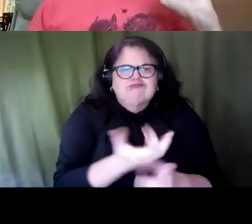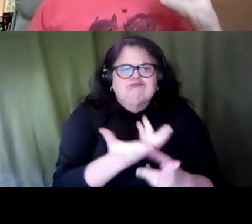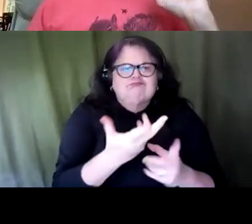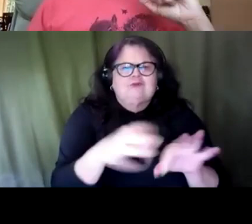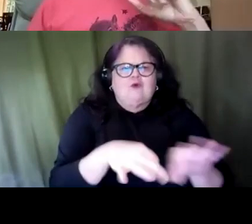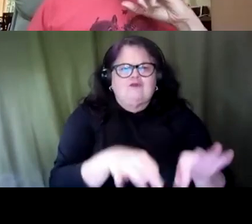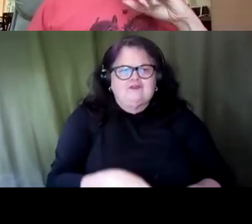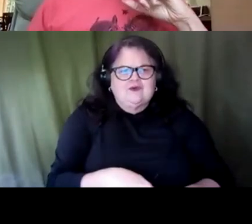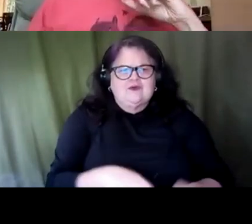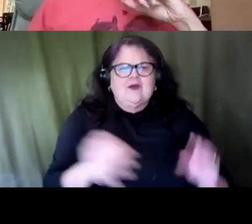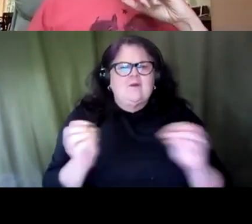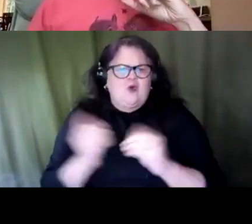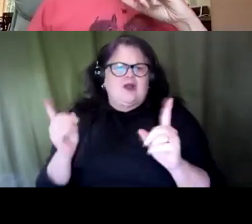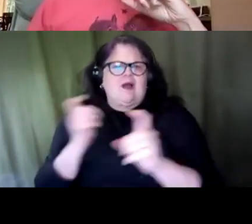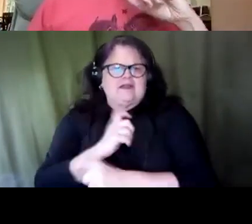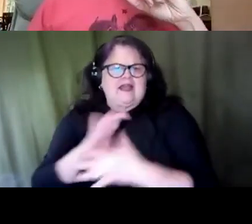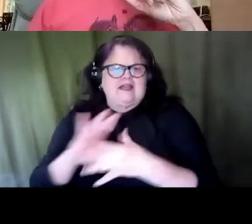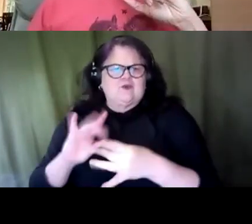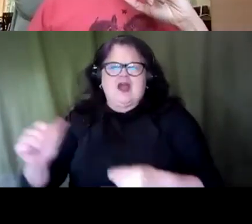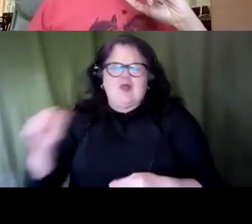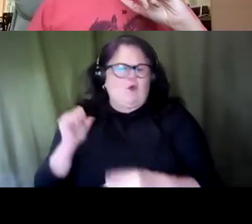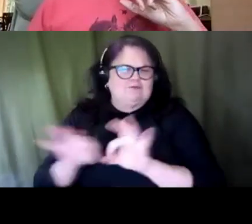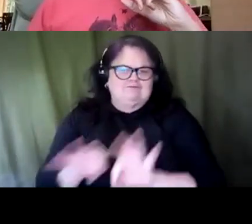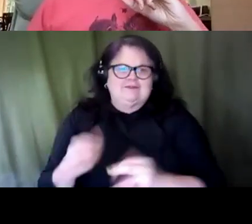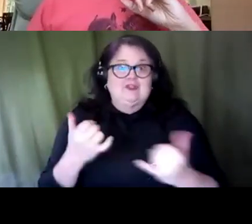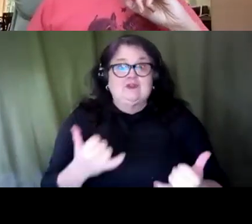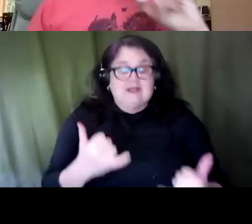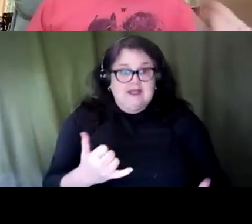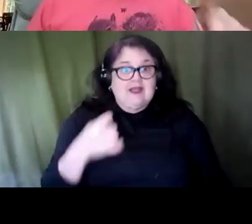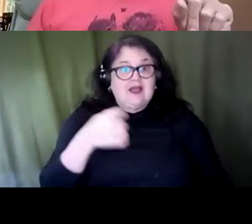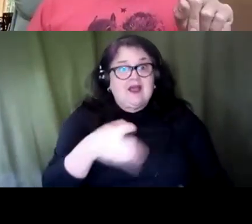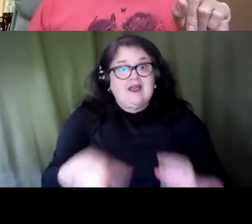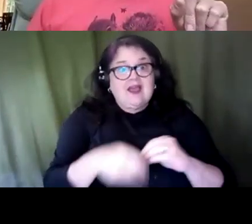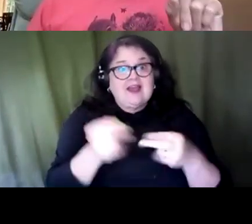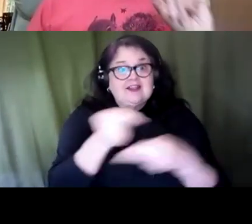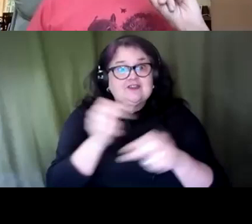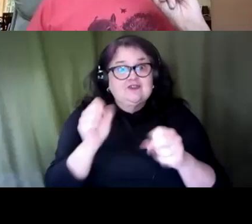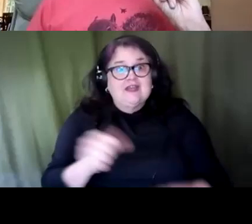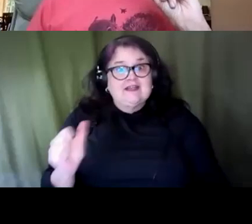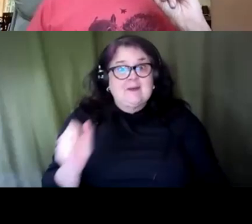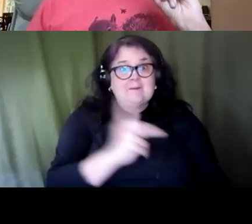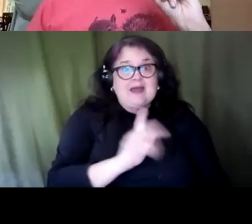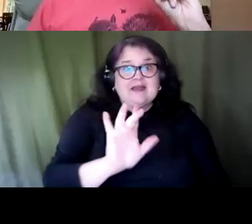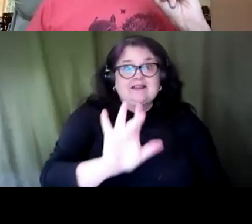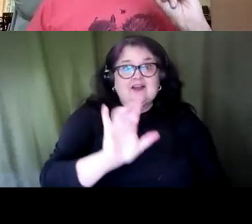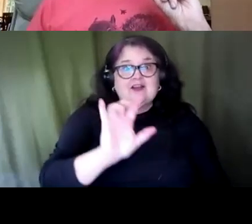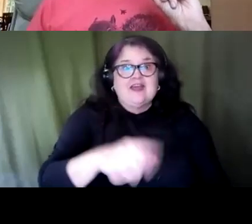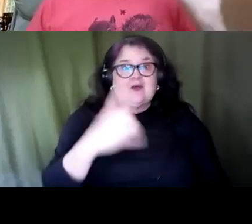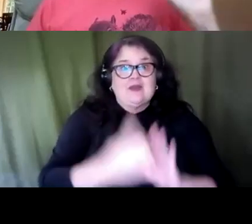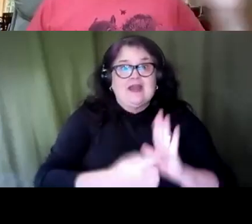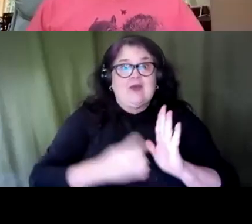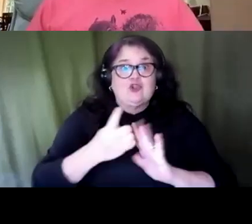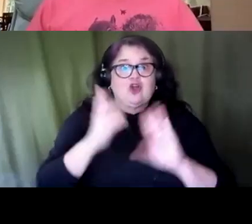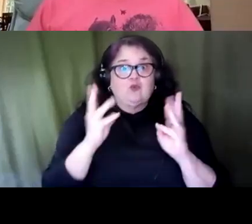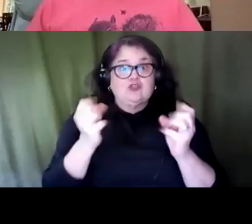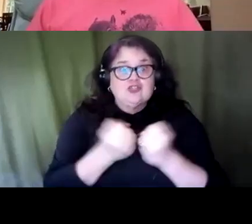tell today. I did put a slide in here where you can come back and you can click on this 1 hour-long workshop where I